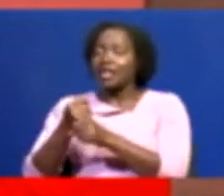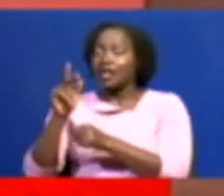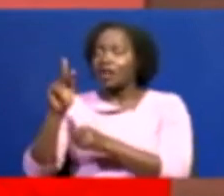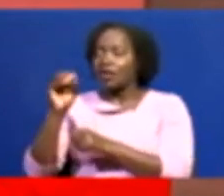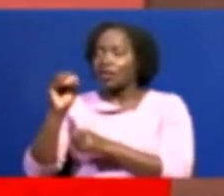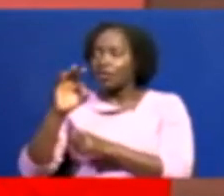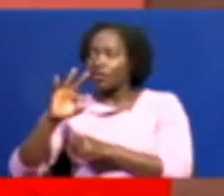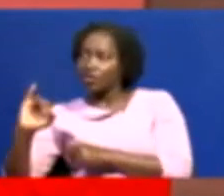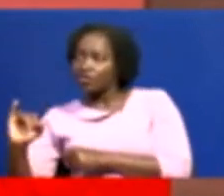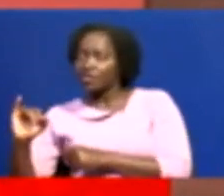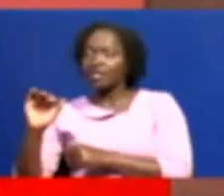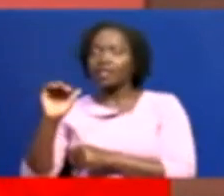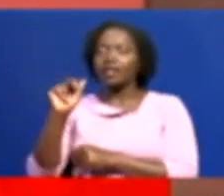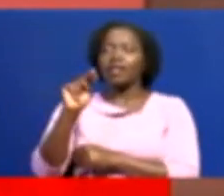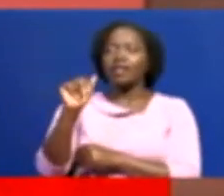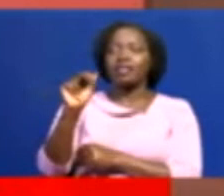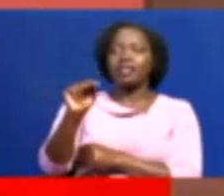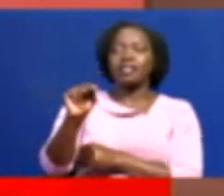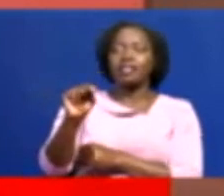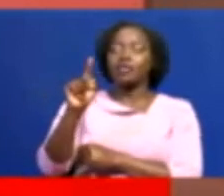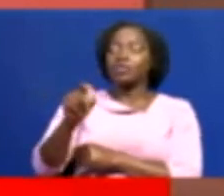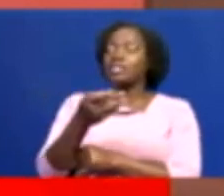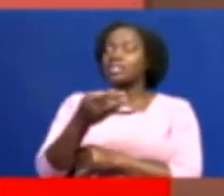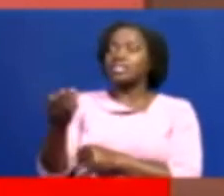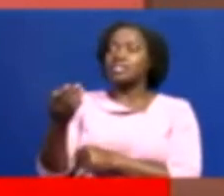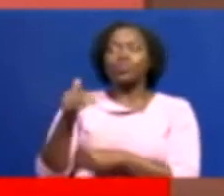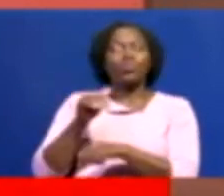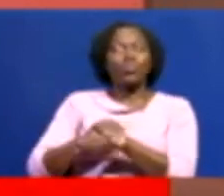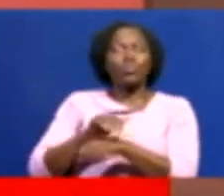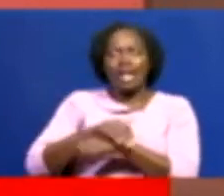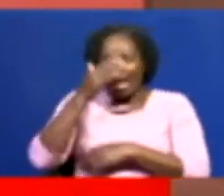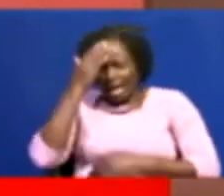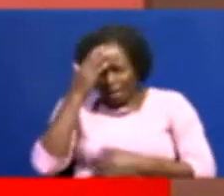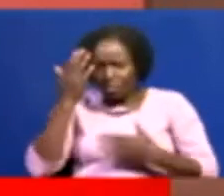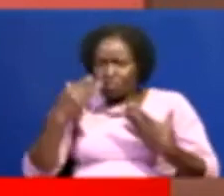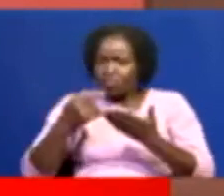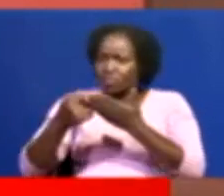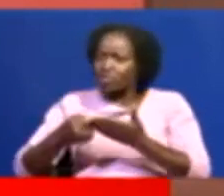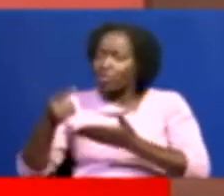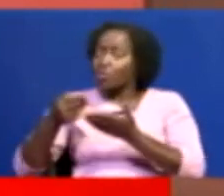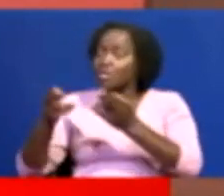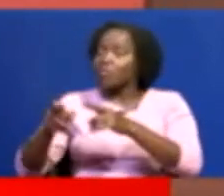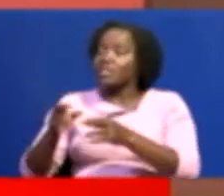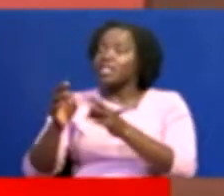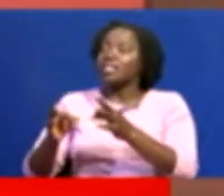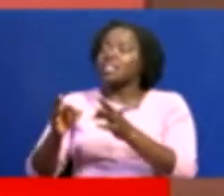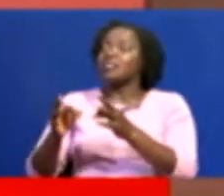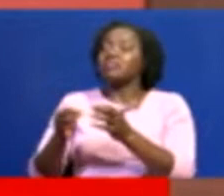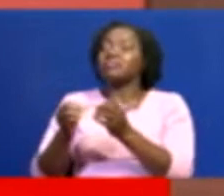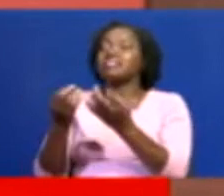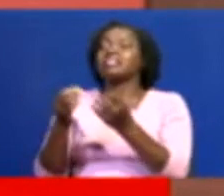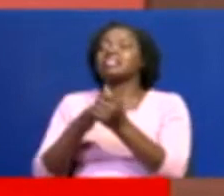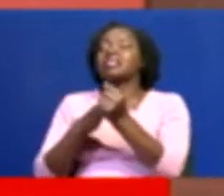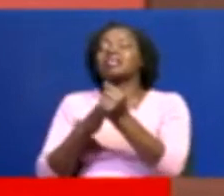Annan. Yes. We need this caliber of people to negotiate what is happening. But if you put the leader of majority there